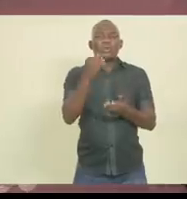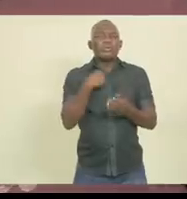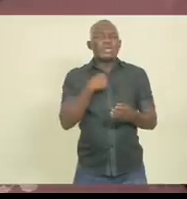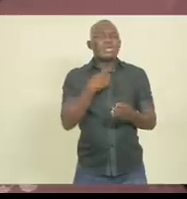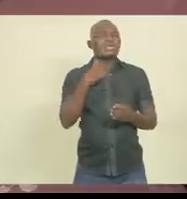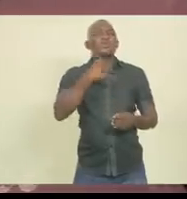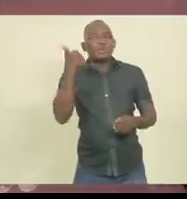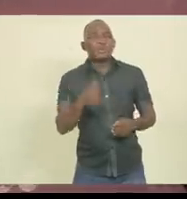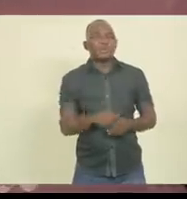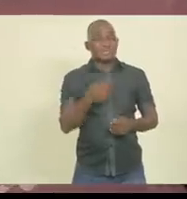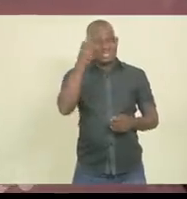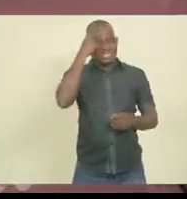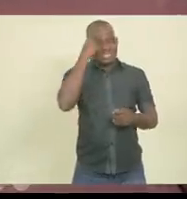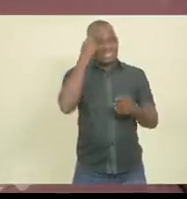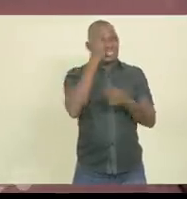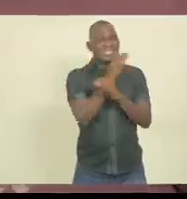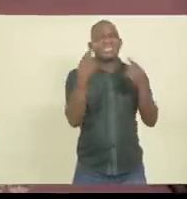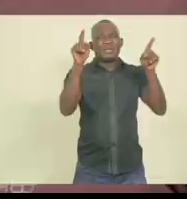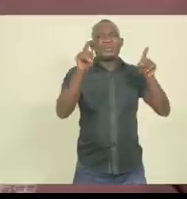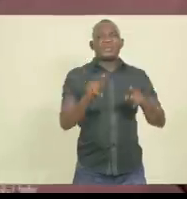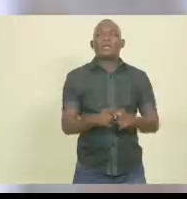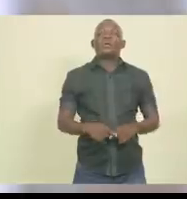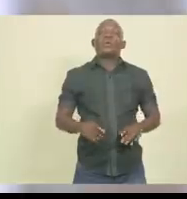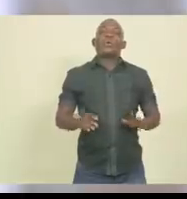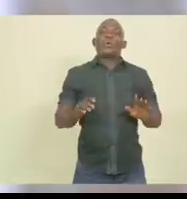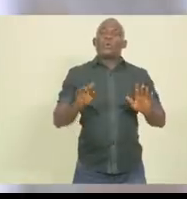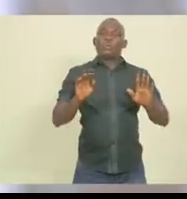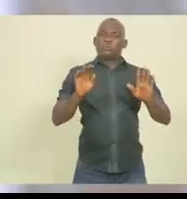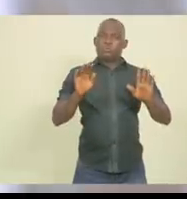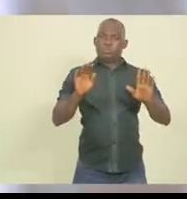Or for ignoring me like nothing happened? For everything.